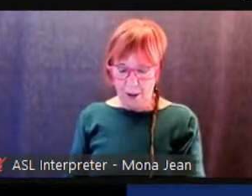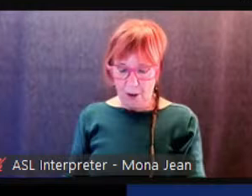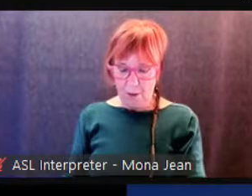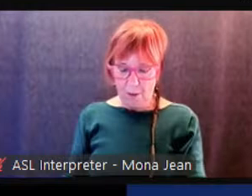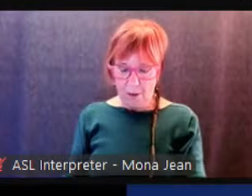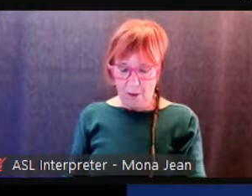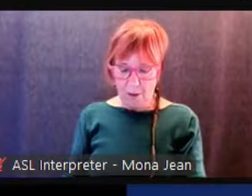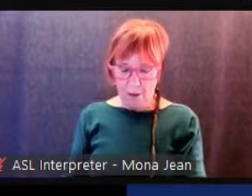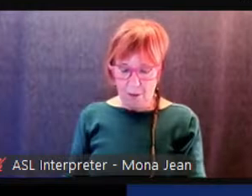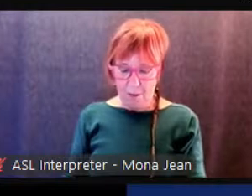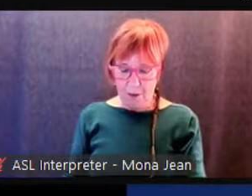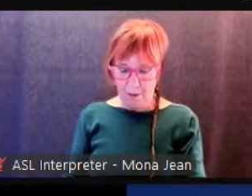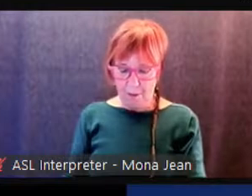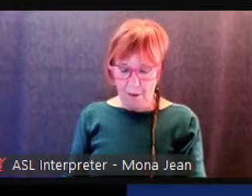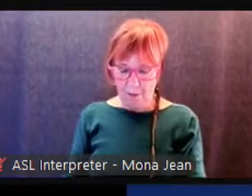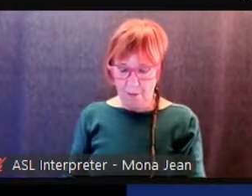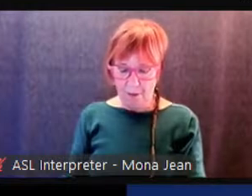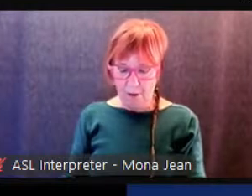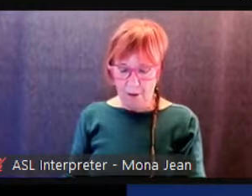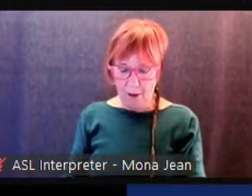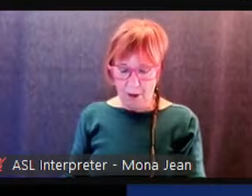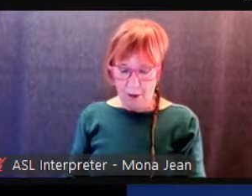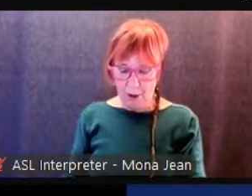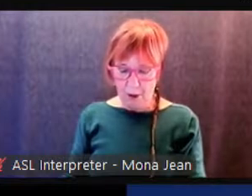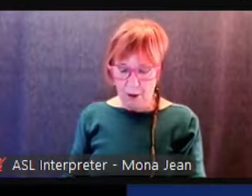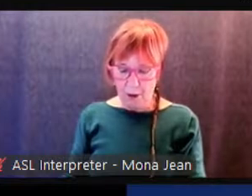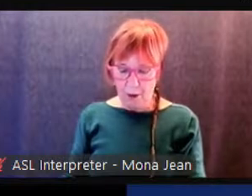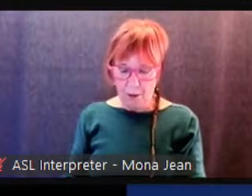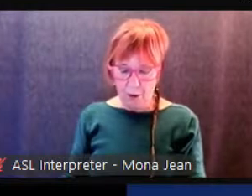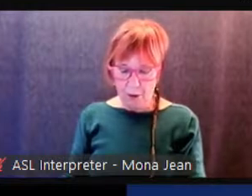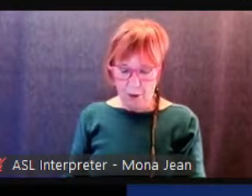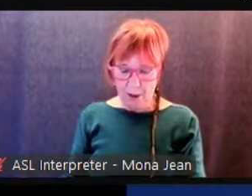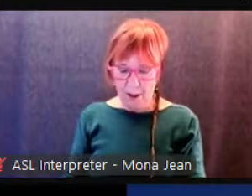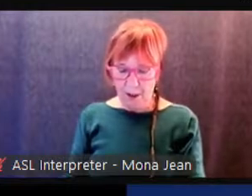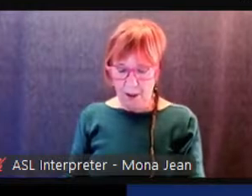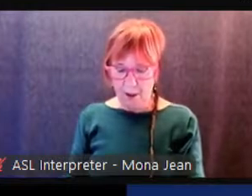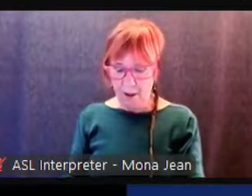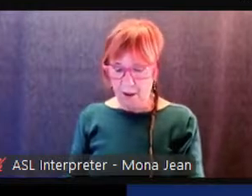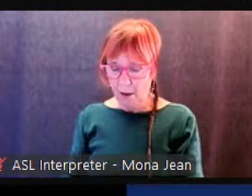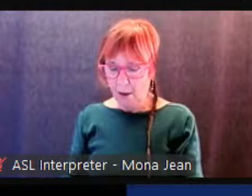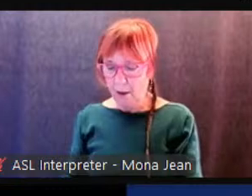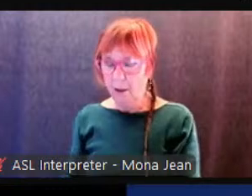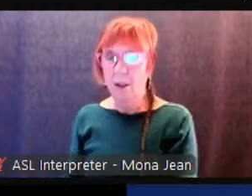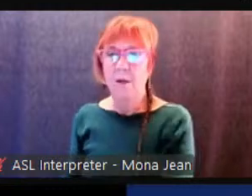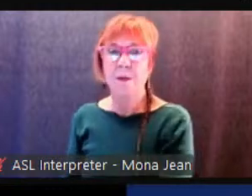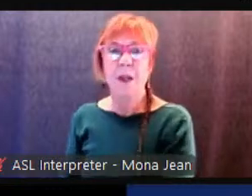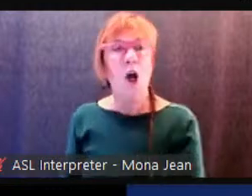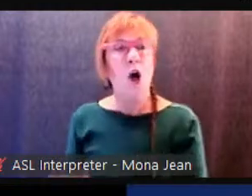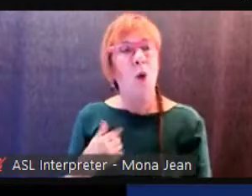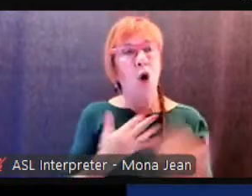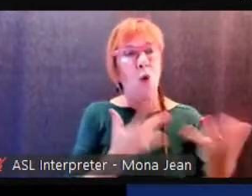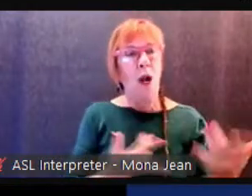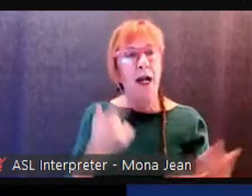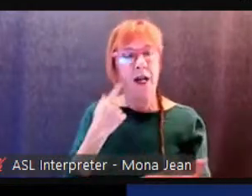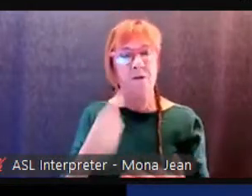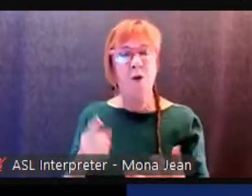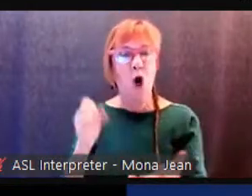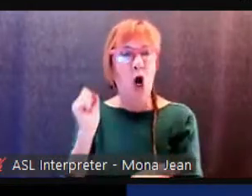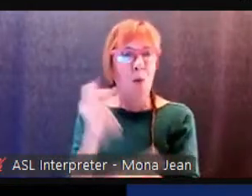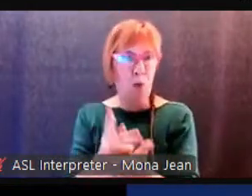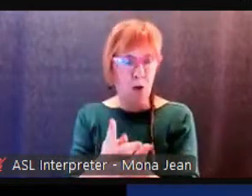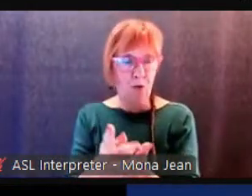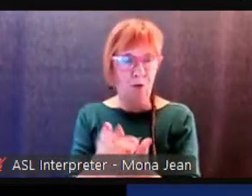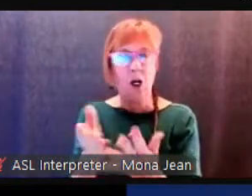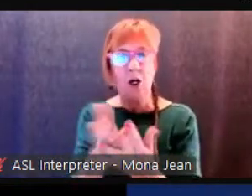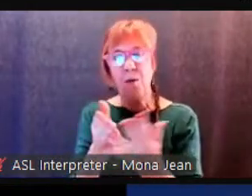hoping. We're waiting upon approval from DDW to approve a sample station between